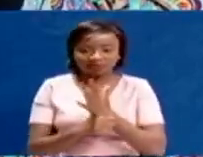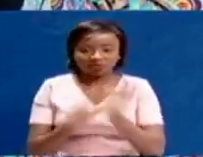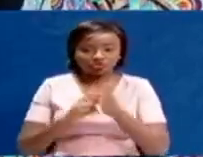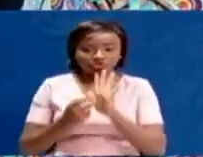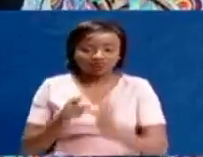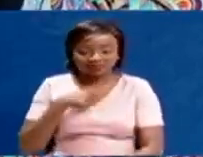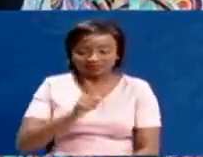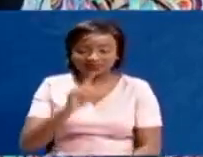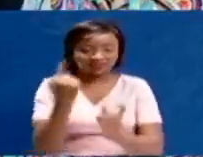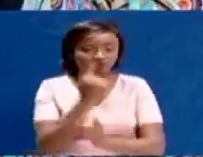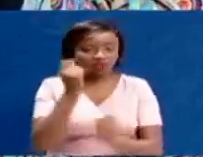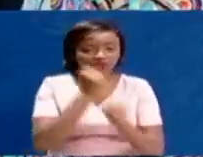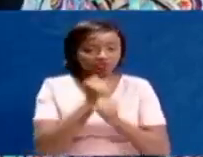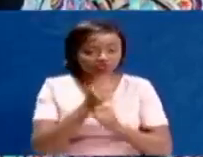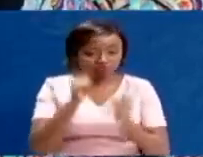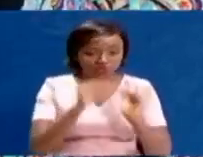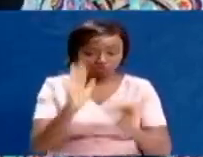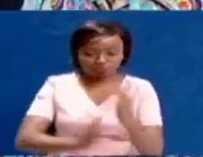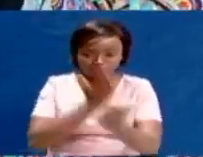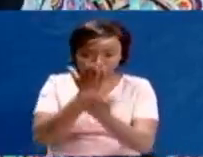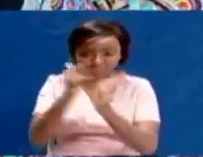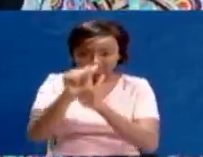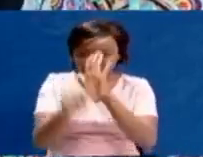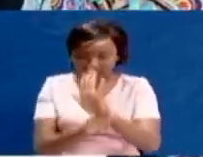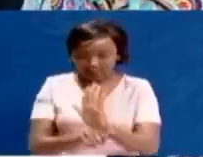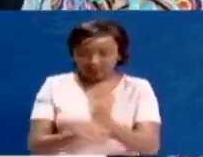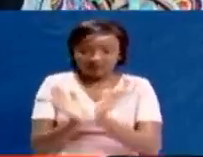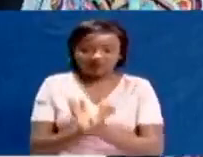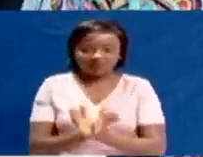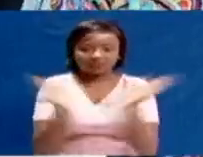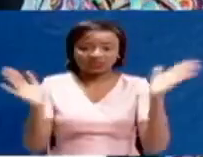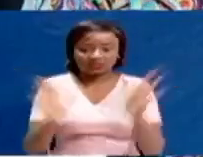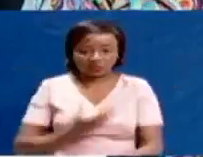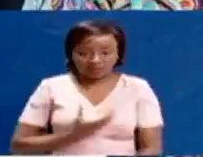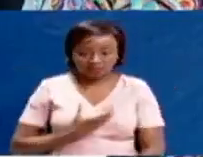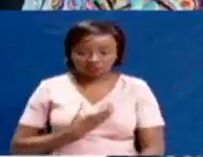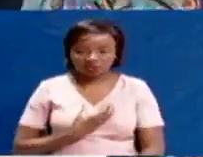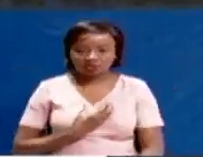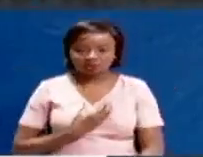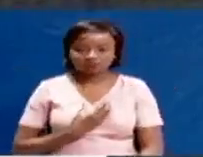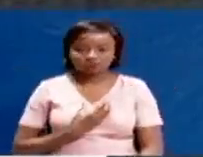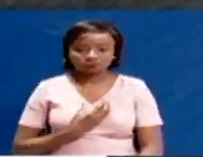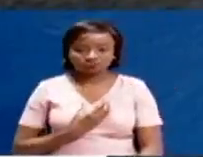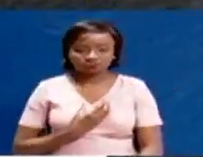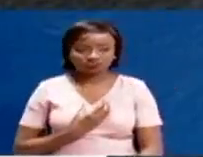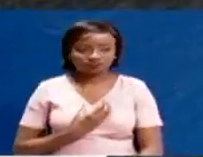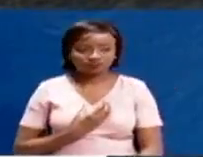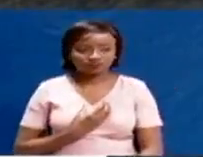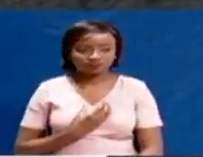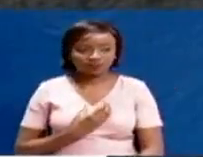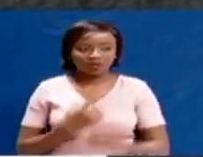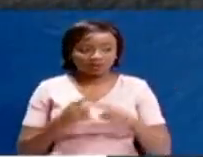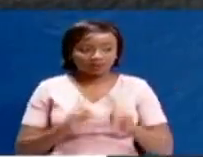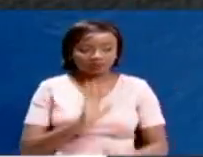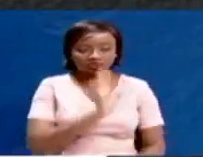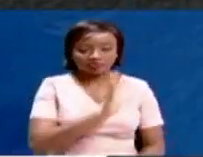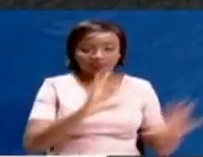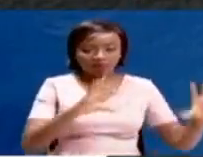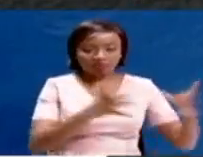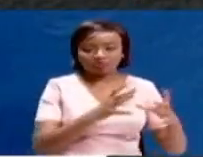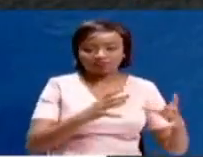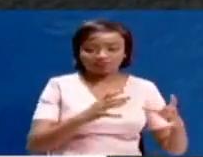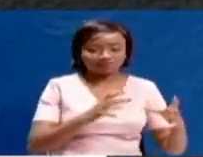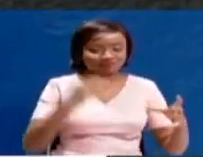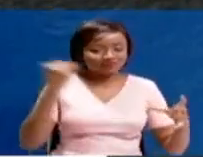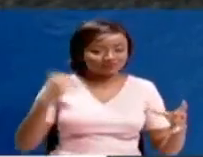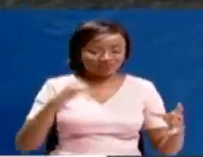they can only do is to propose the agenda for the General Council or for the NDC. The eseli Simiyu faction did not